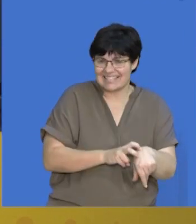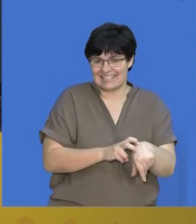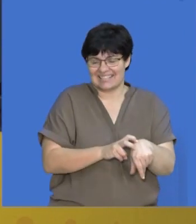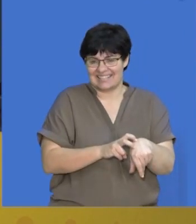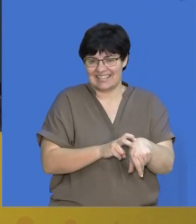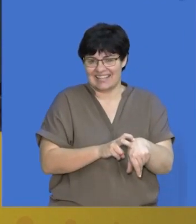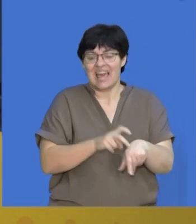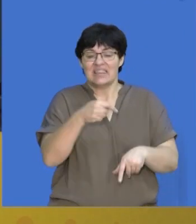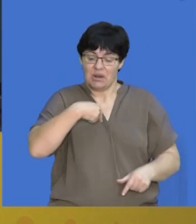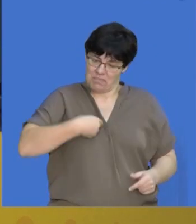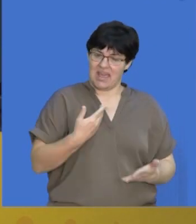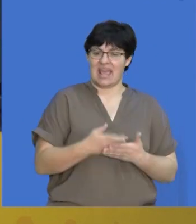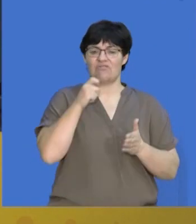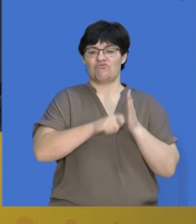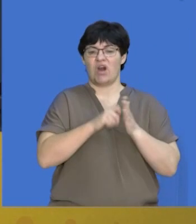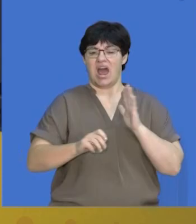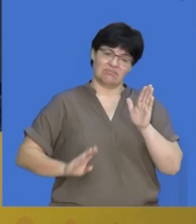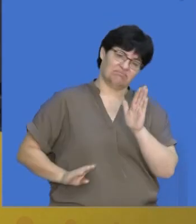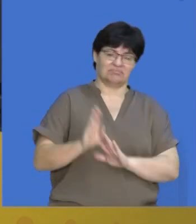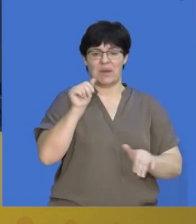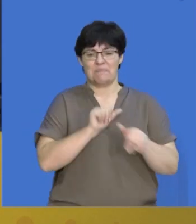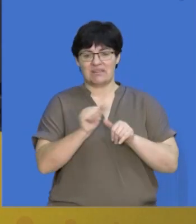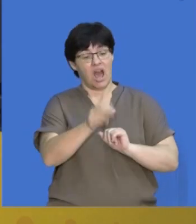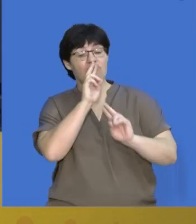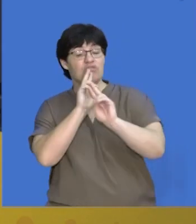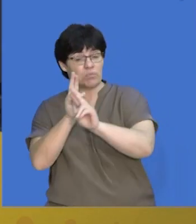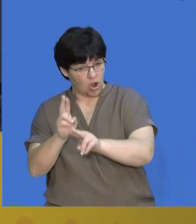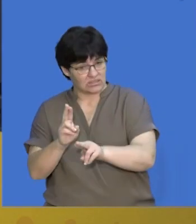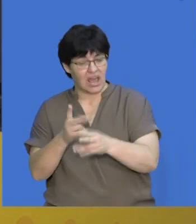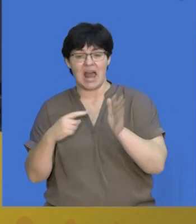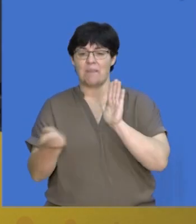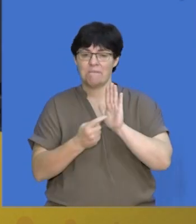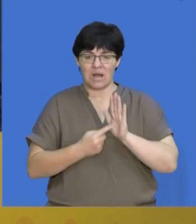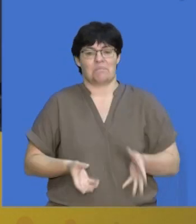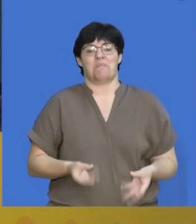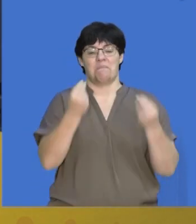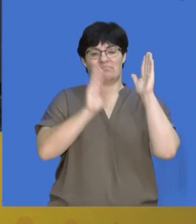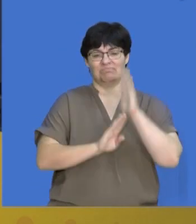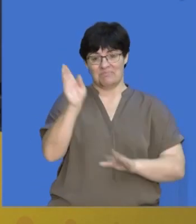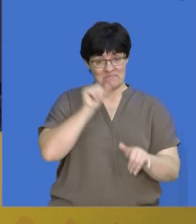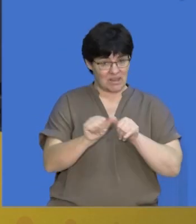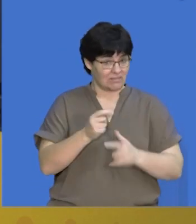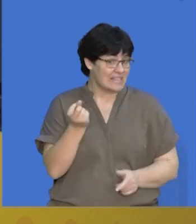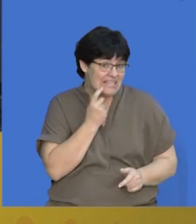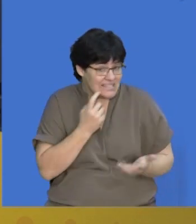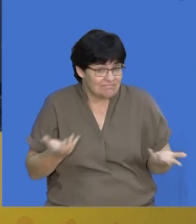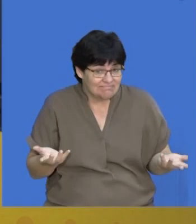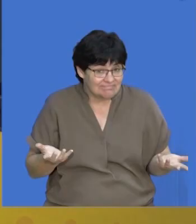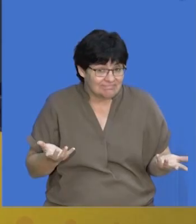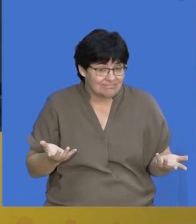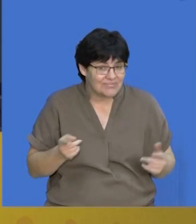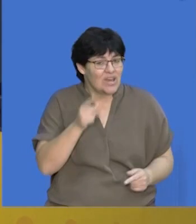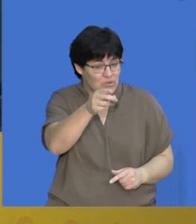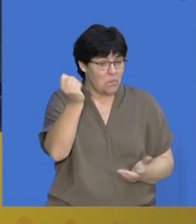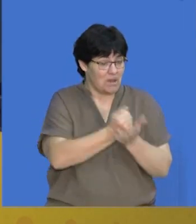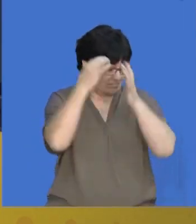to write better, respond better, and get better marks. Sounds easy, doesn't it? You've got a lot